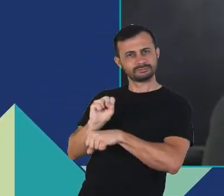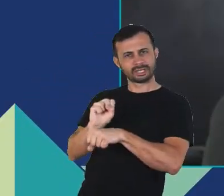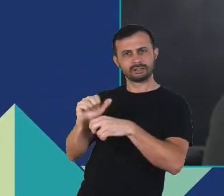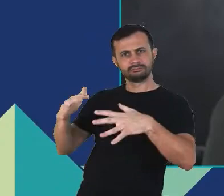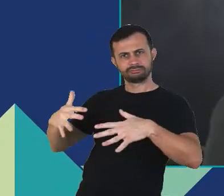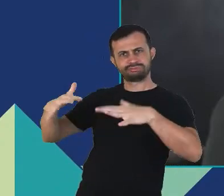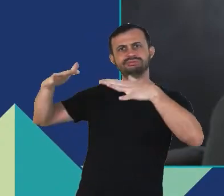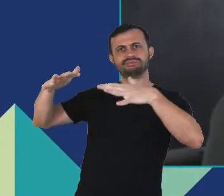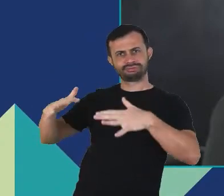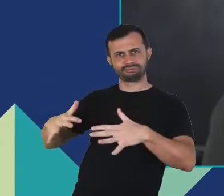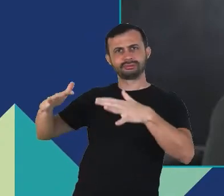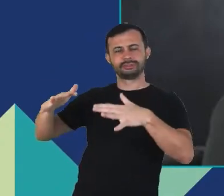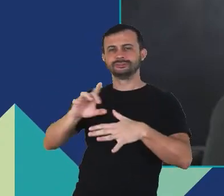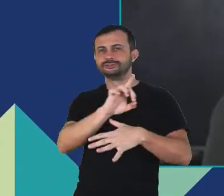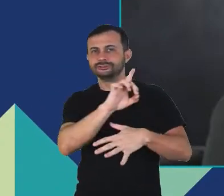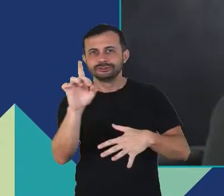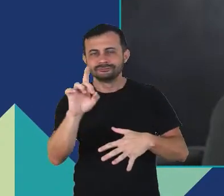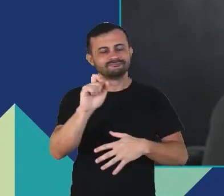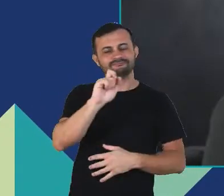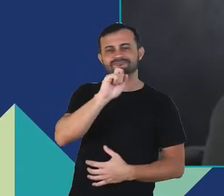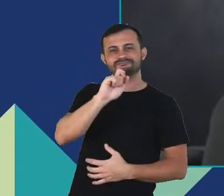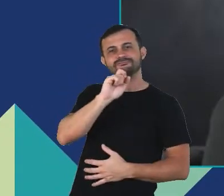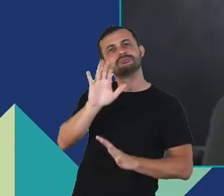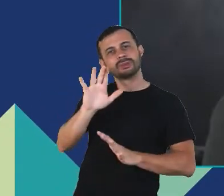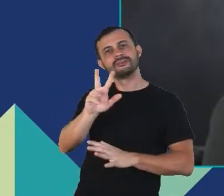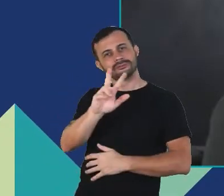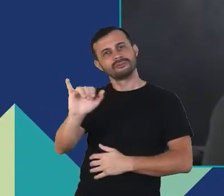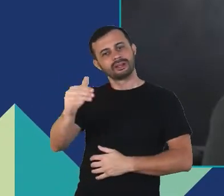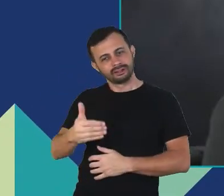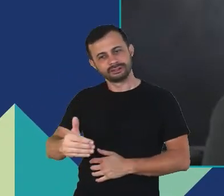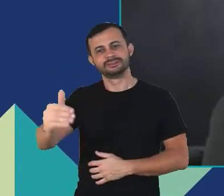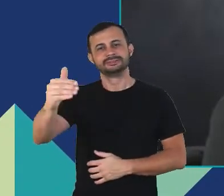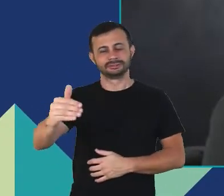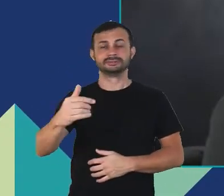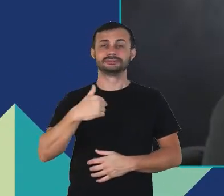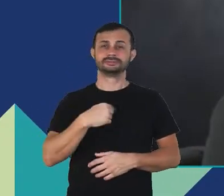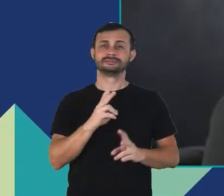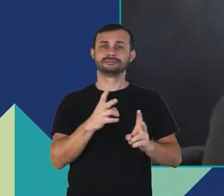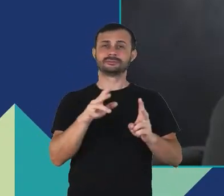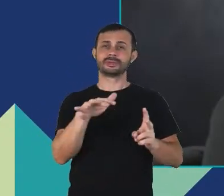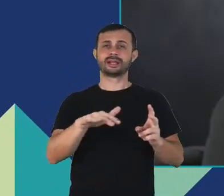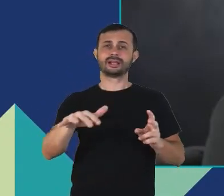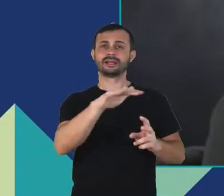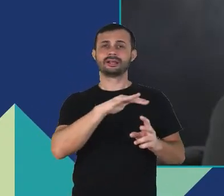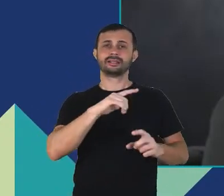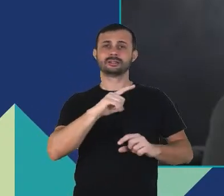Even I'm living in an area with a lot of wildfires. So,